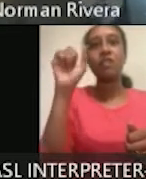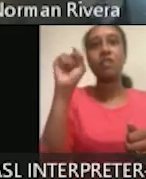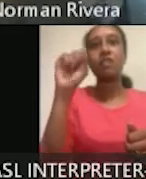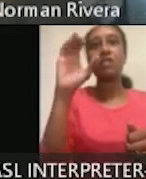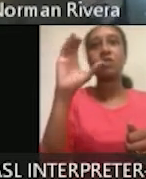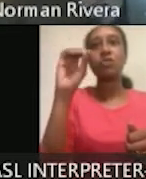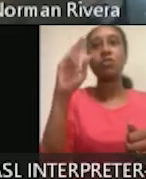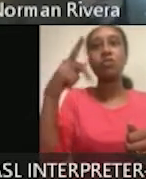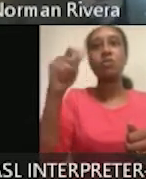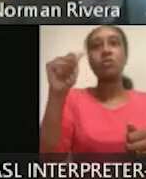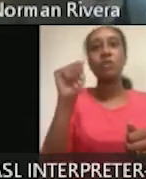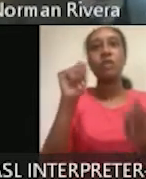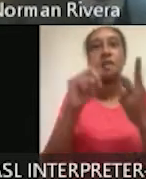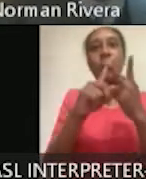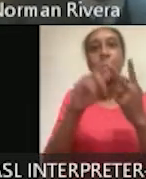Mr. Rivera.